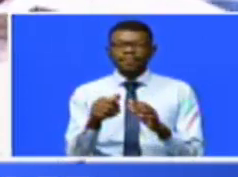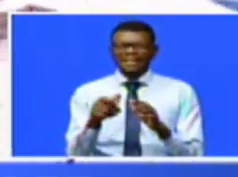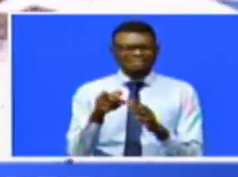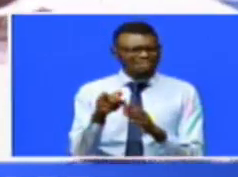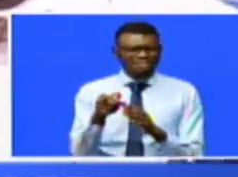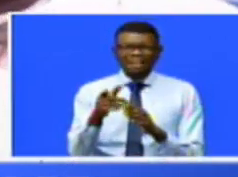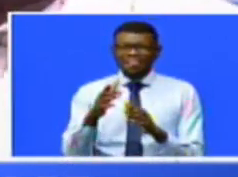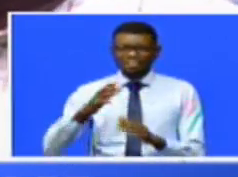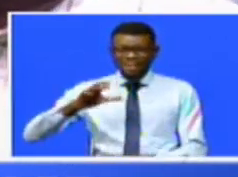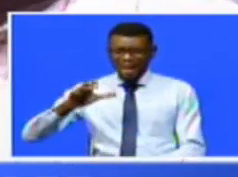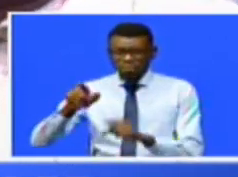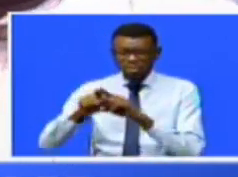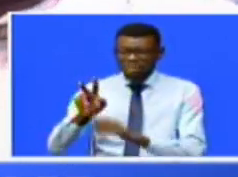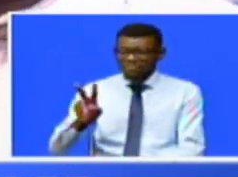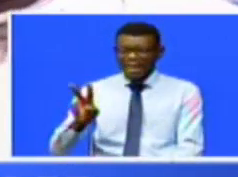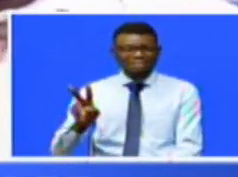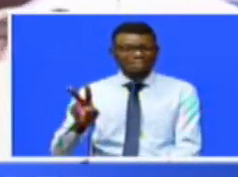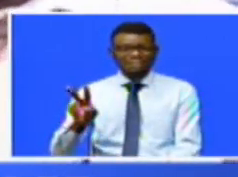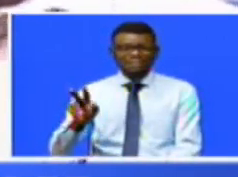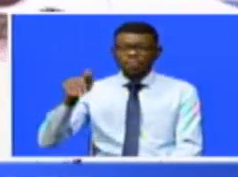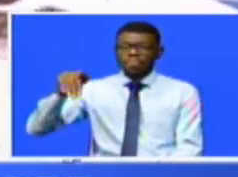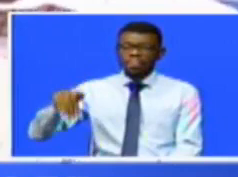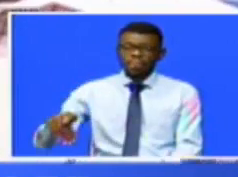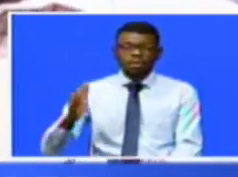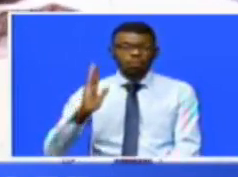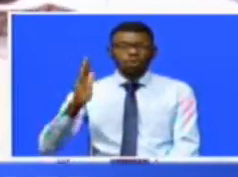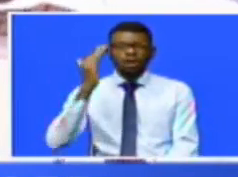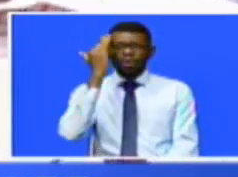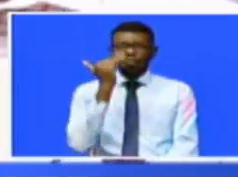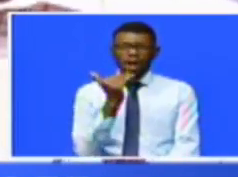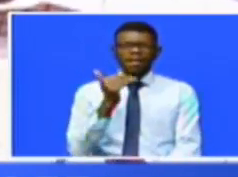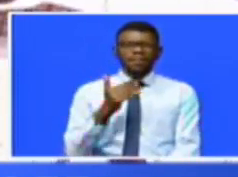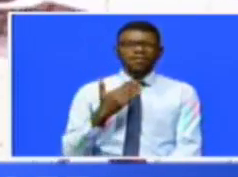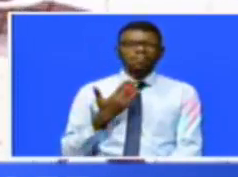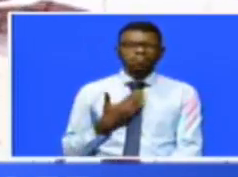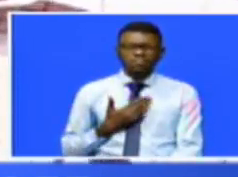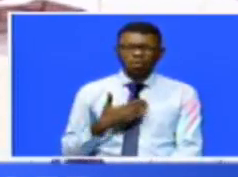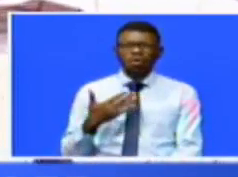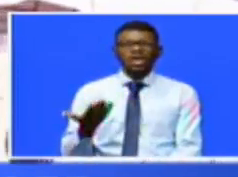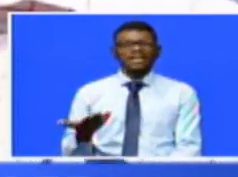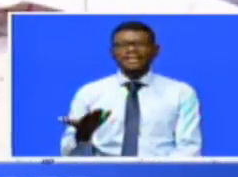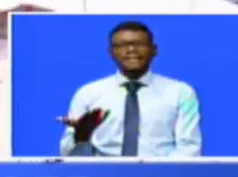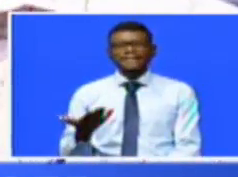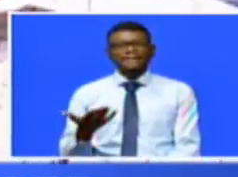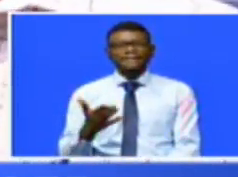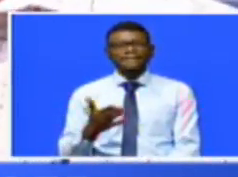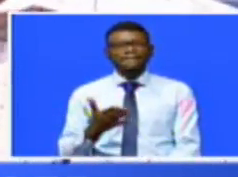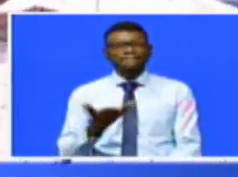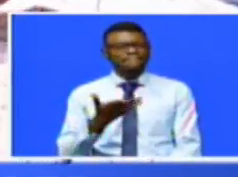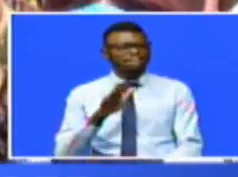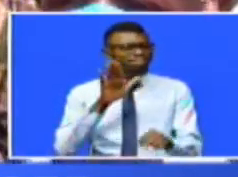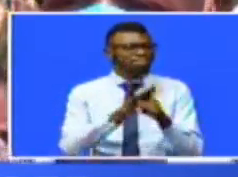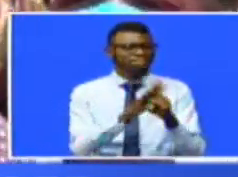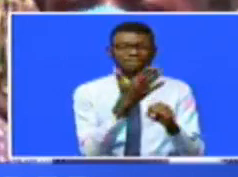injure a county like Vihiga. Because as much as we are very densely populated, we don't have a huge